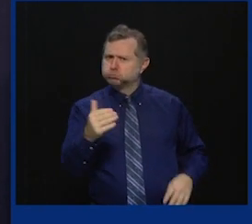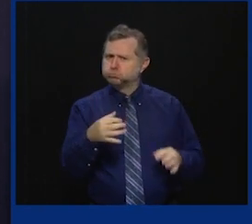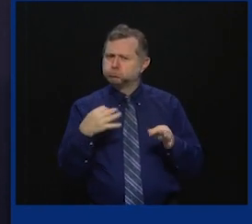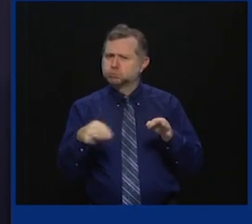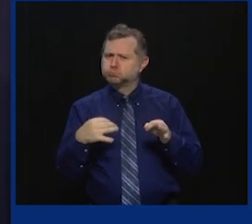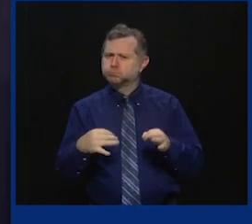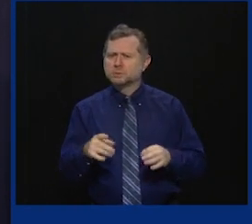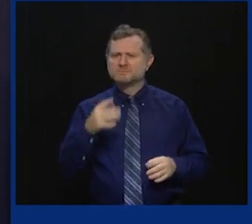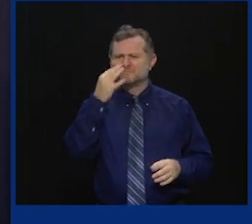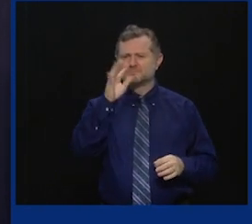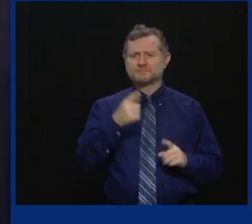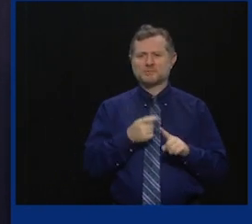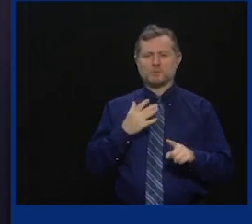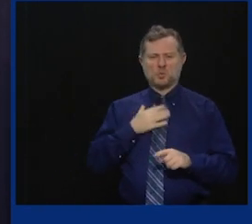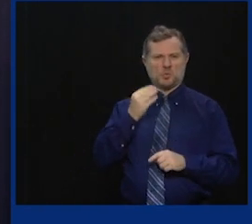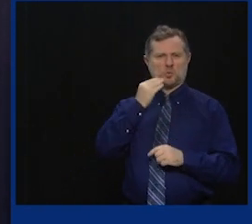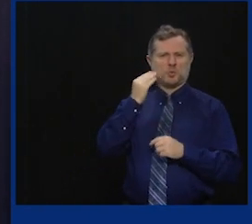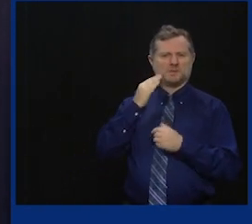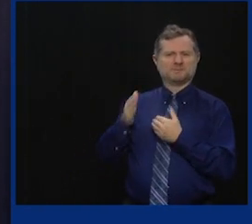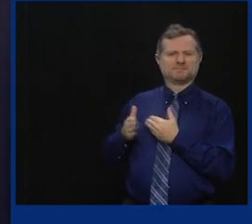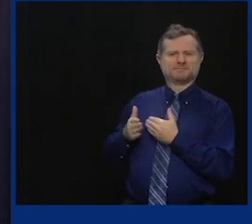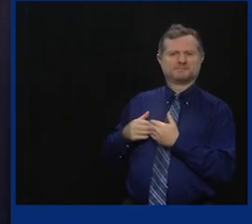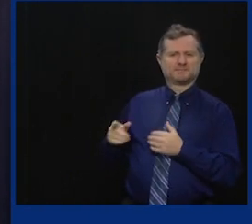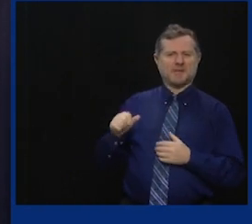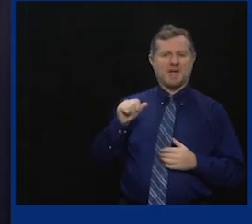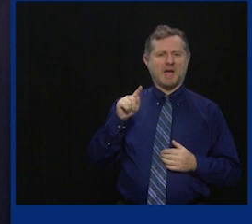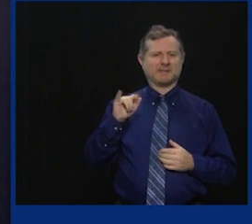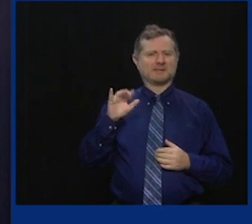in a place called Attica, a sleepy little town.